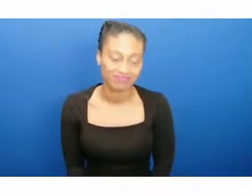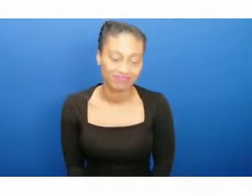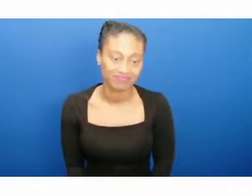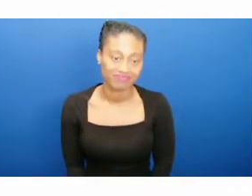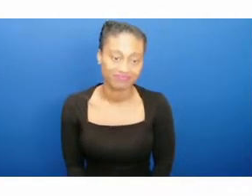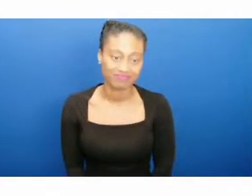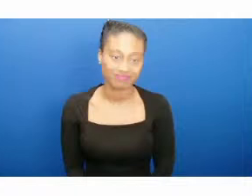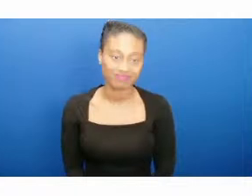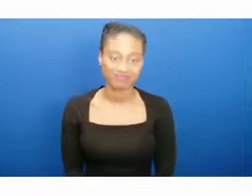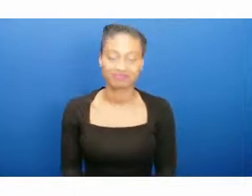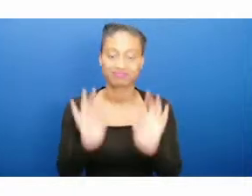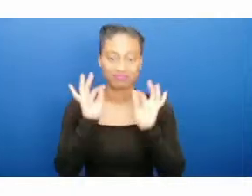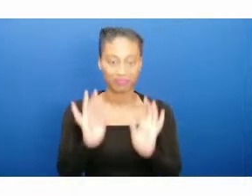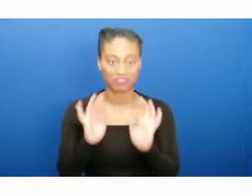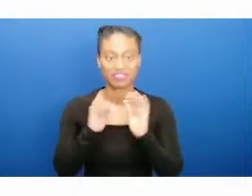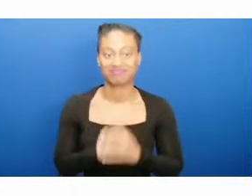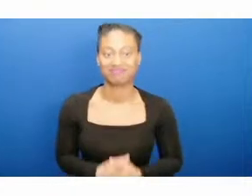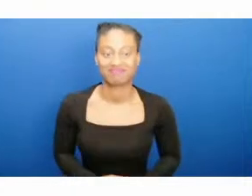Perfect.